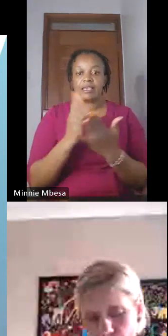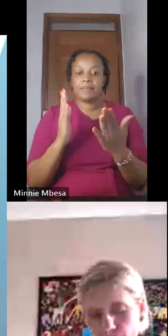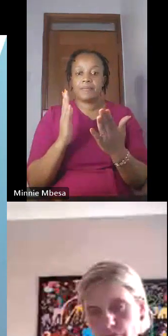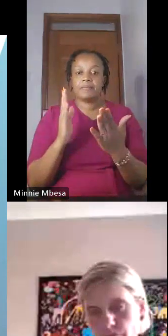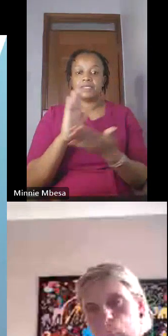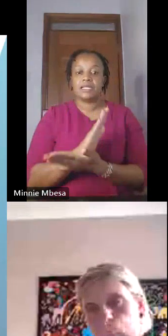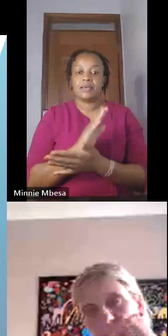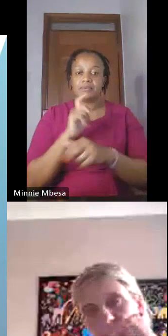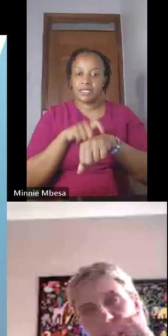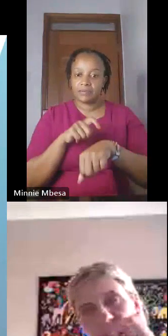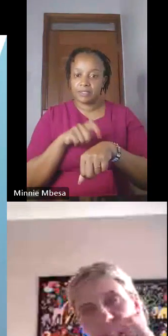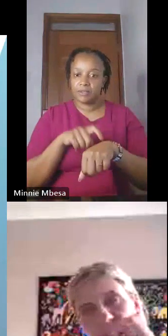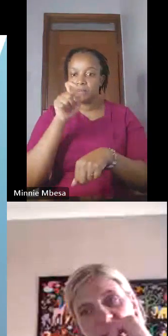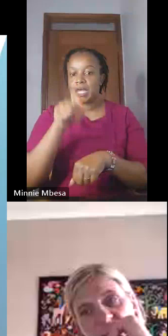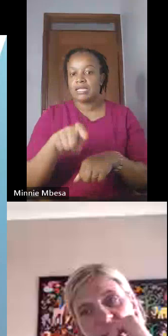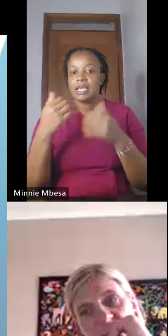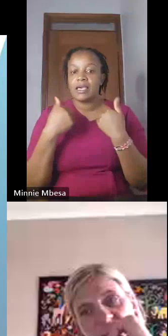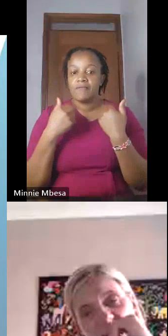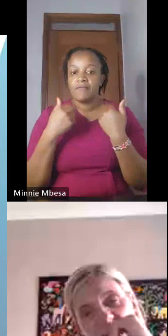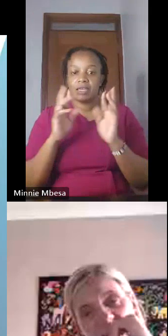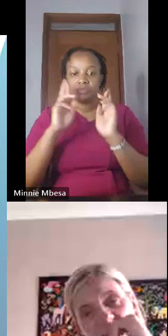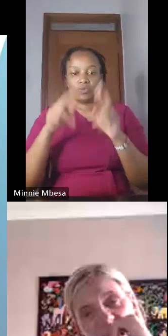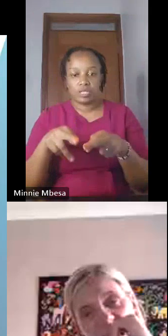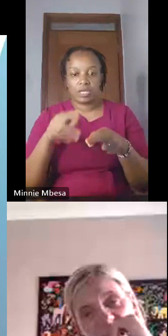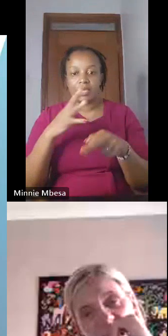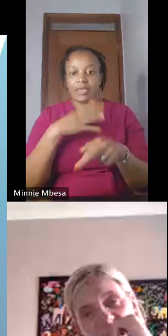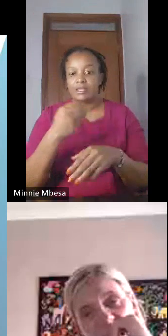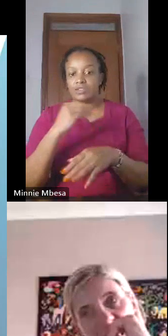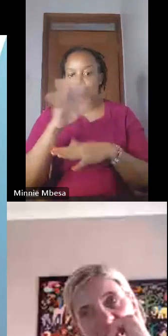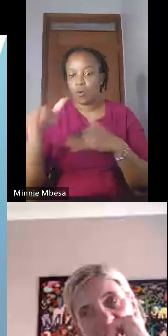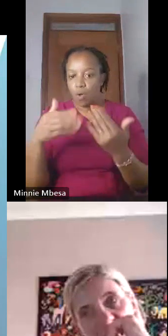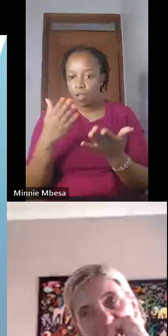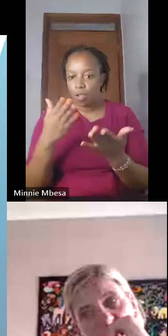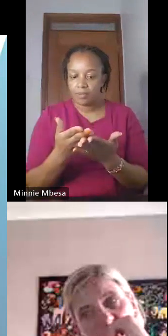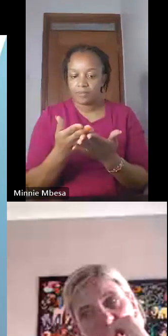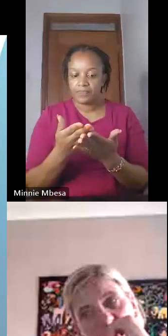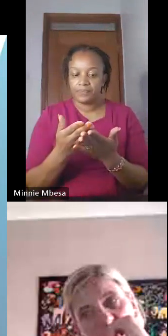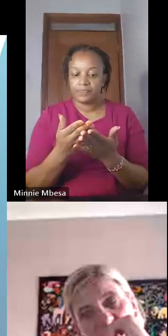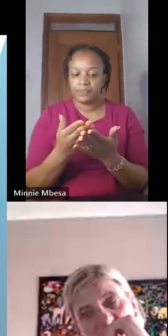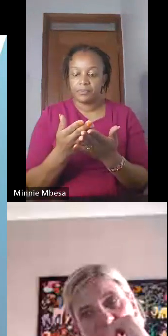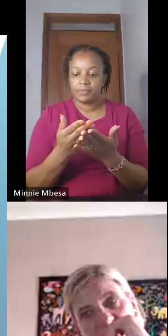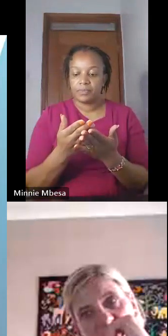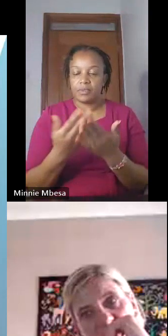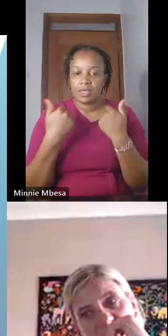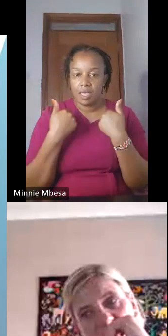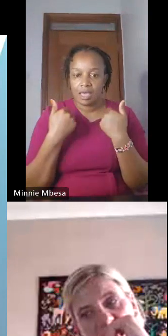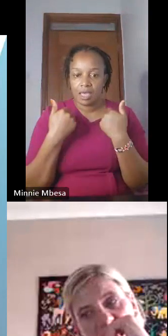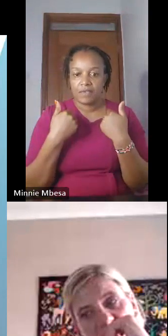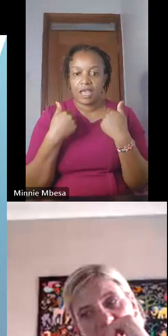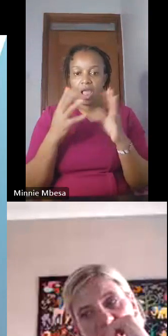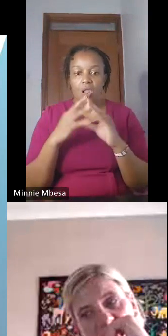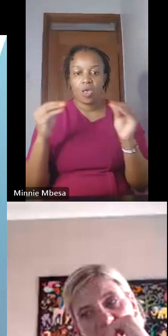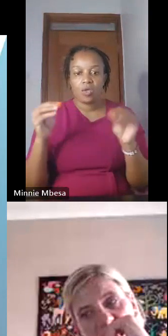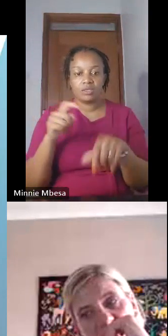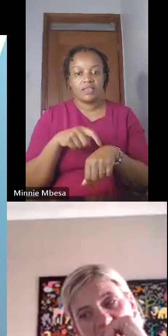the report and all, due to the fact that it's been a long time you left school. I left school.